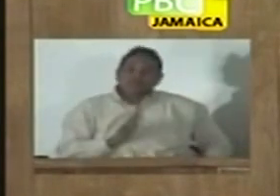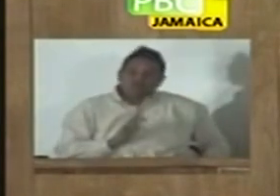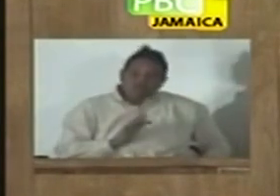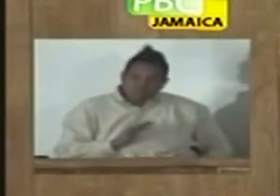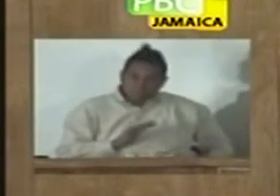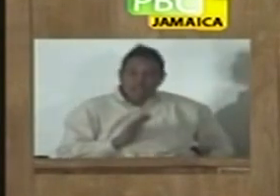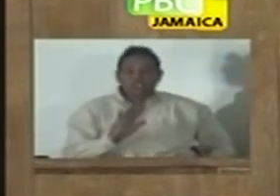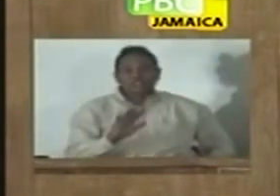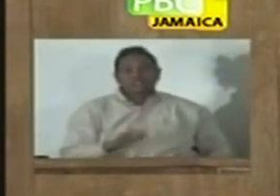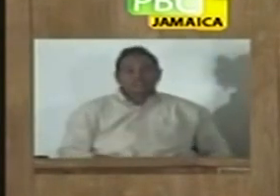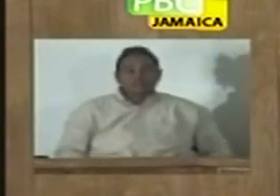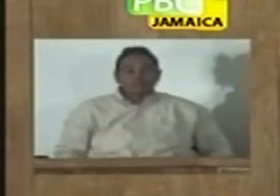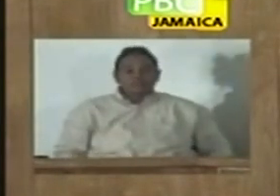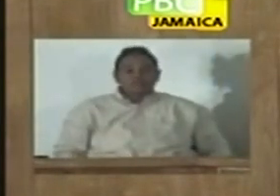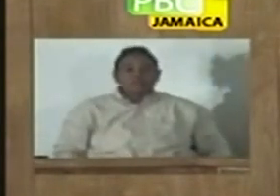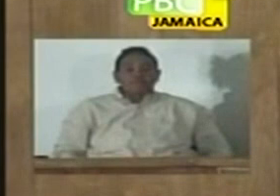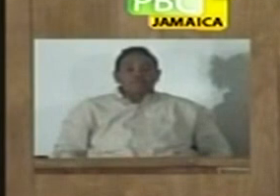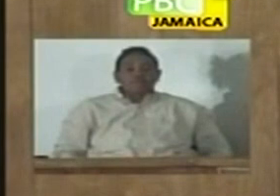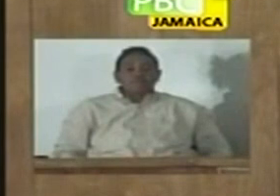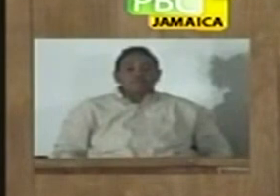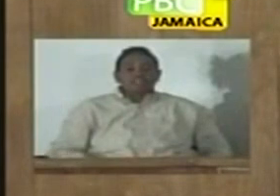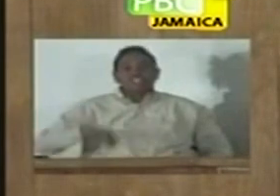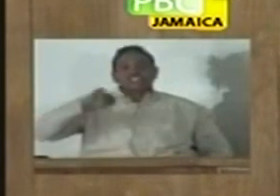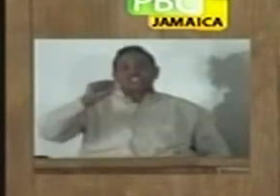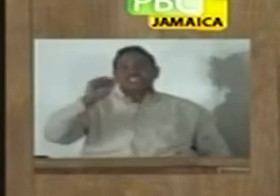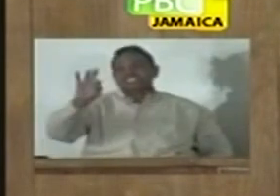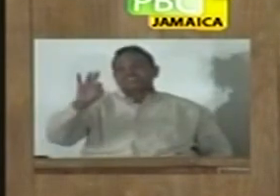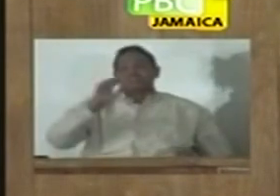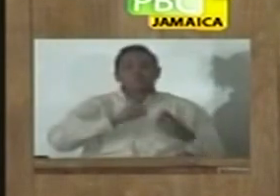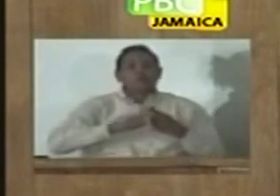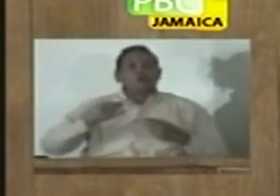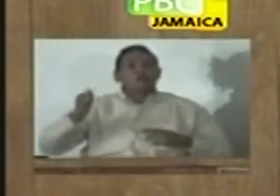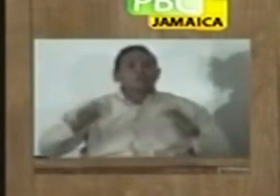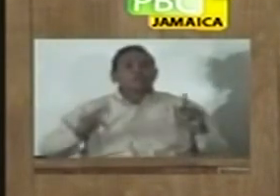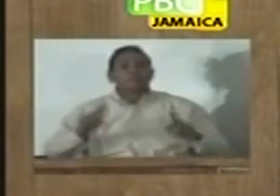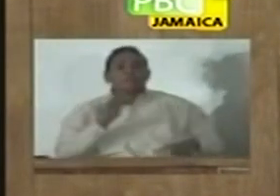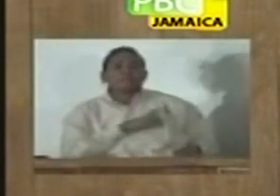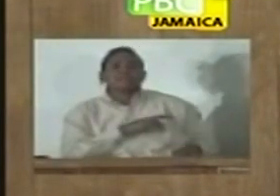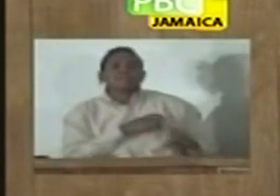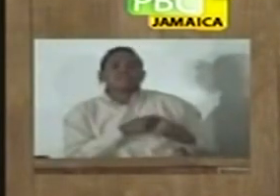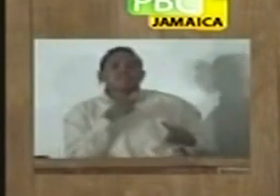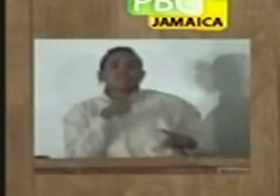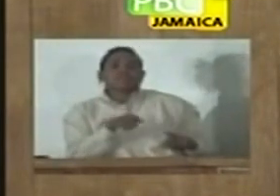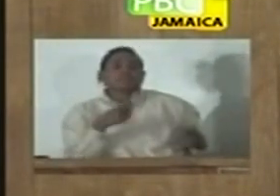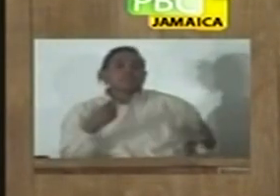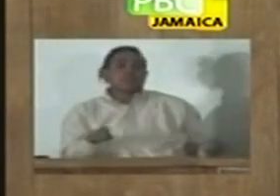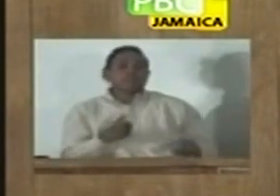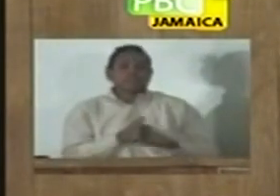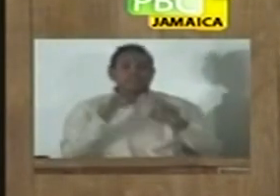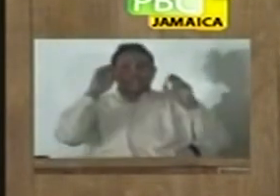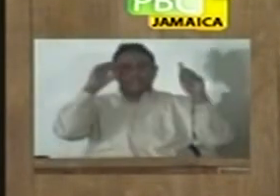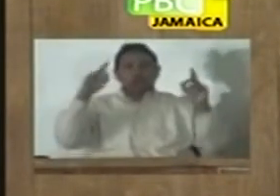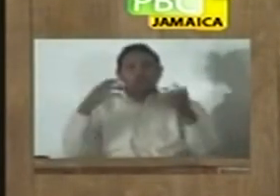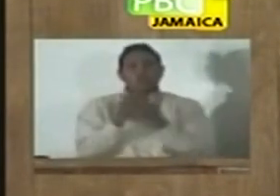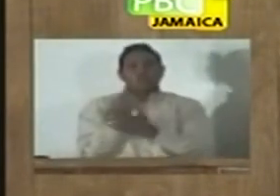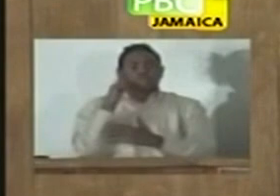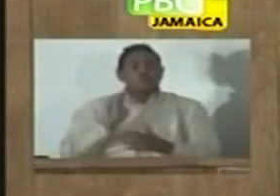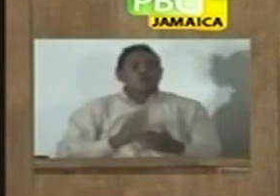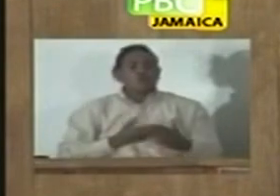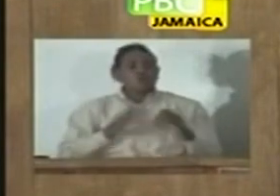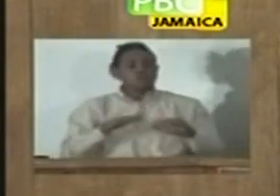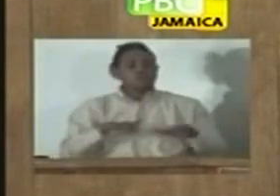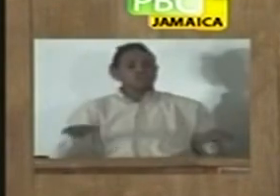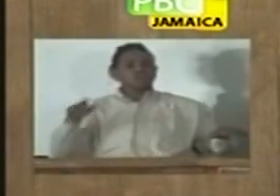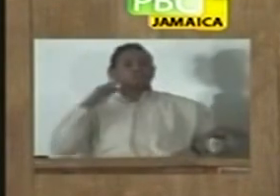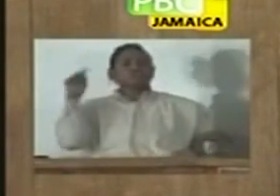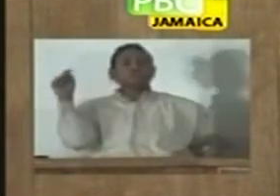tremendously. JCIP and others have benefited from this. Educational opportunity for our children have come